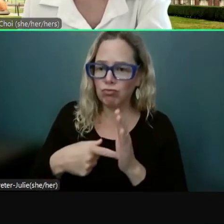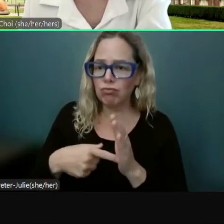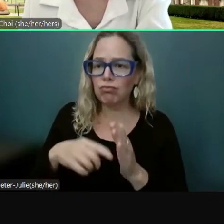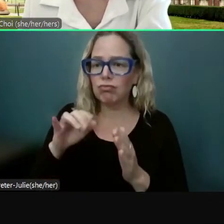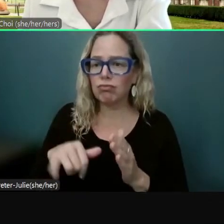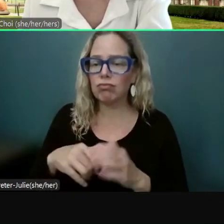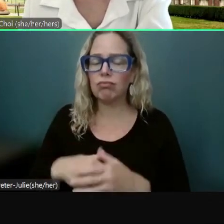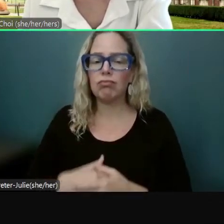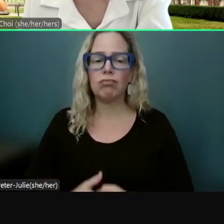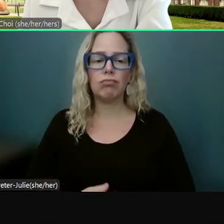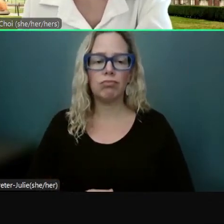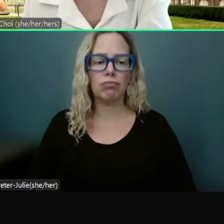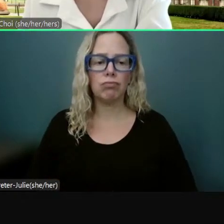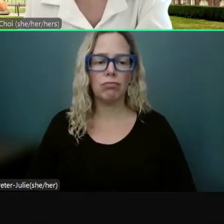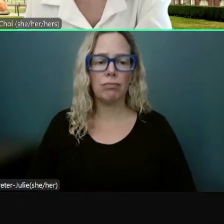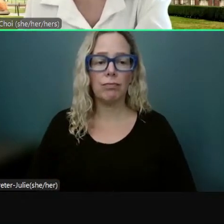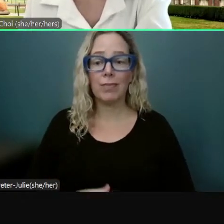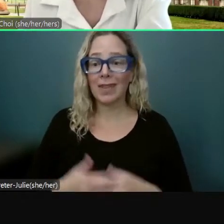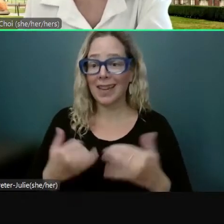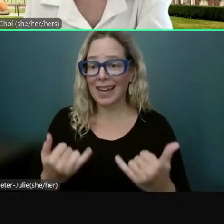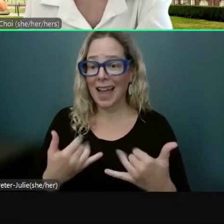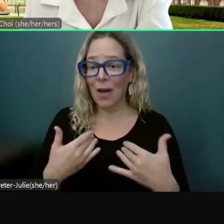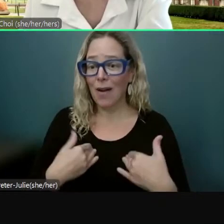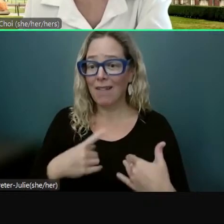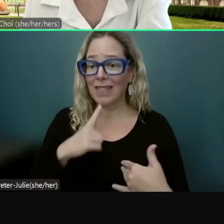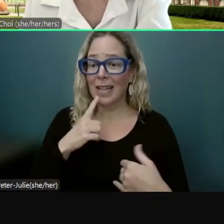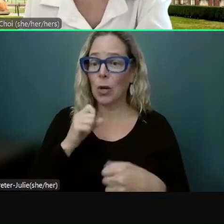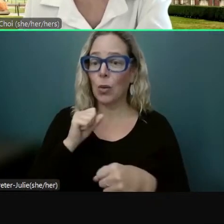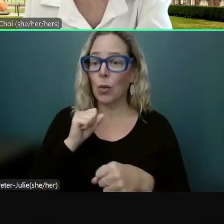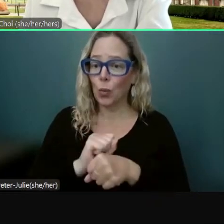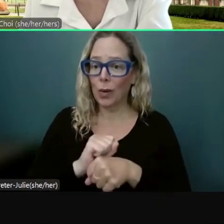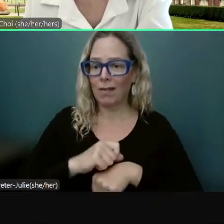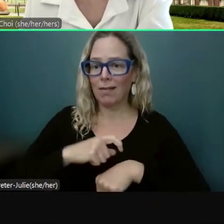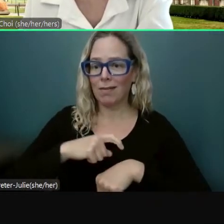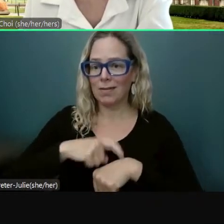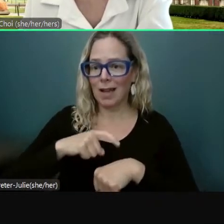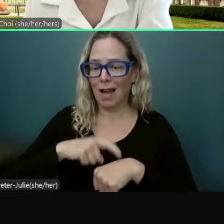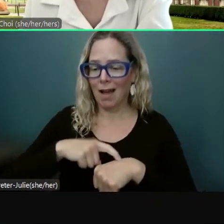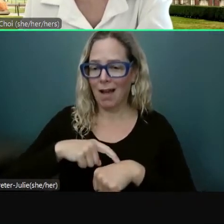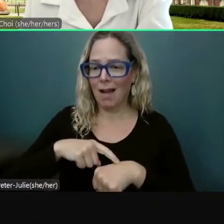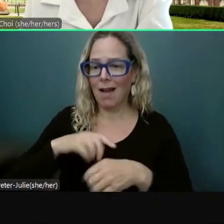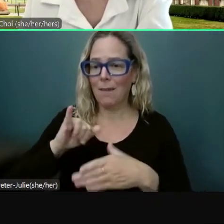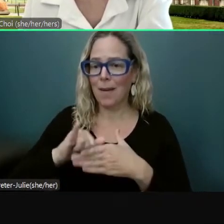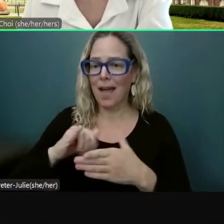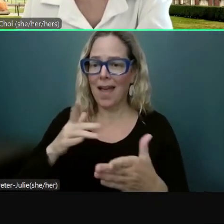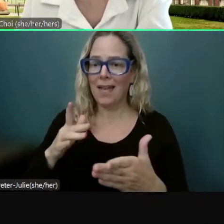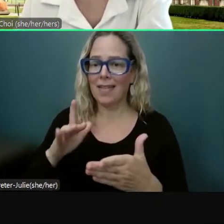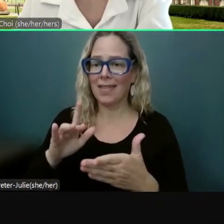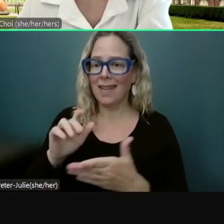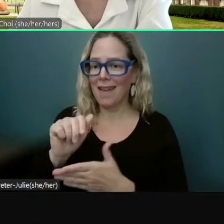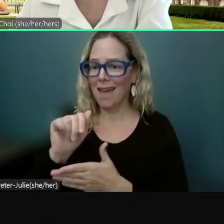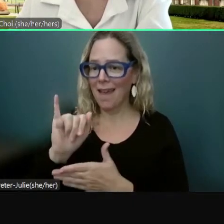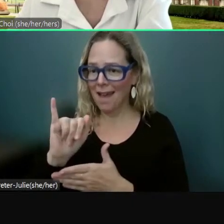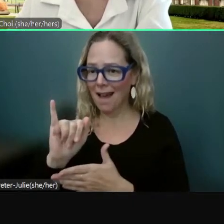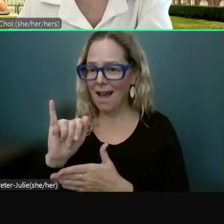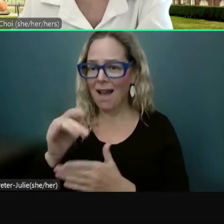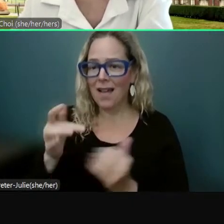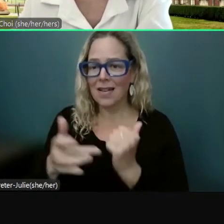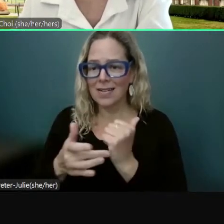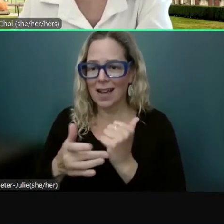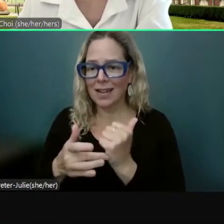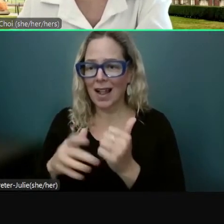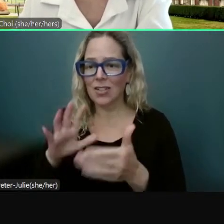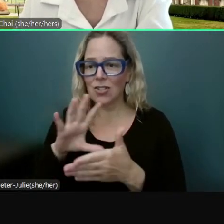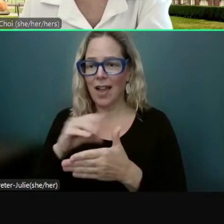real-time, sensor-driven, and AI-supported health technologies, self-care is becoming increasingly